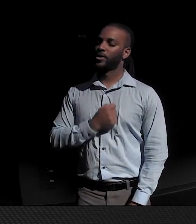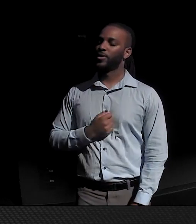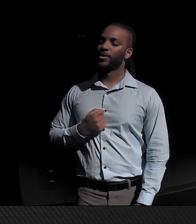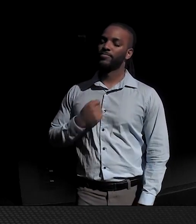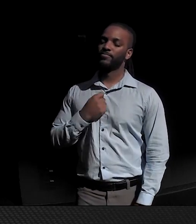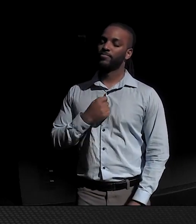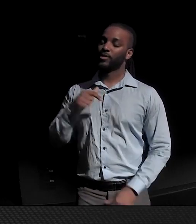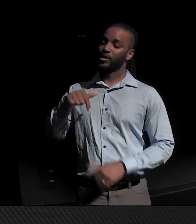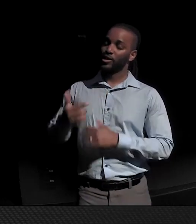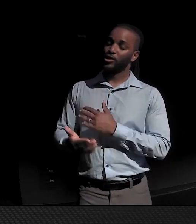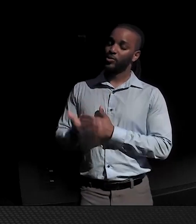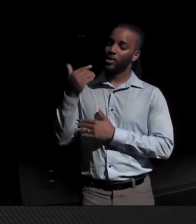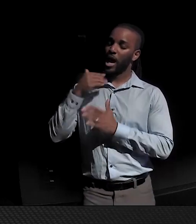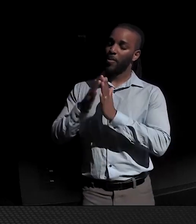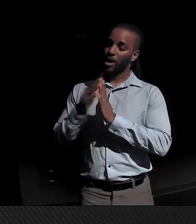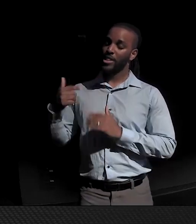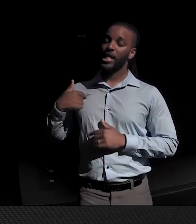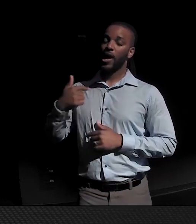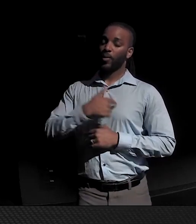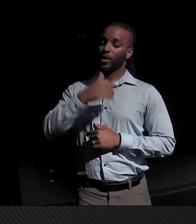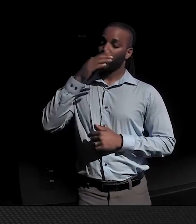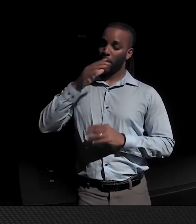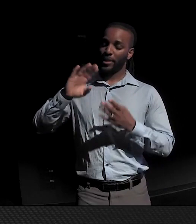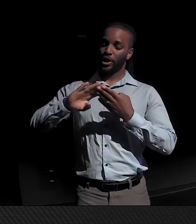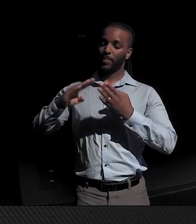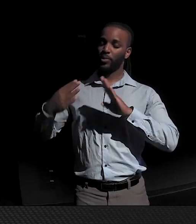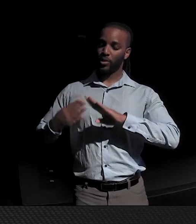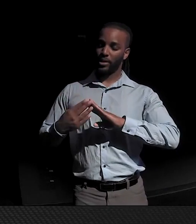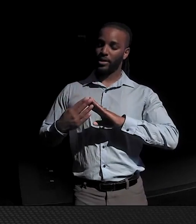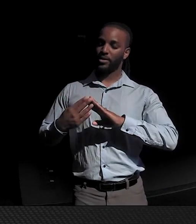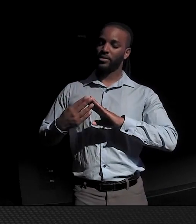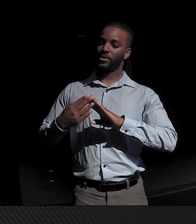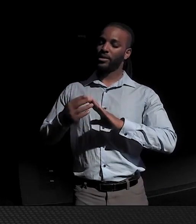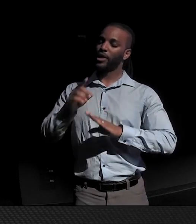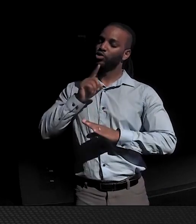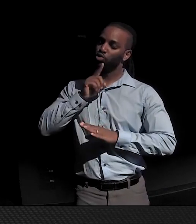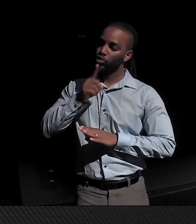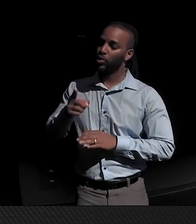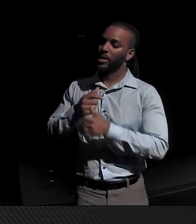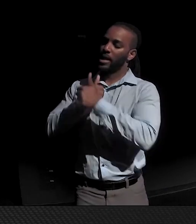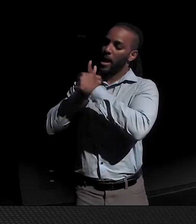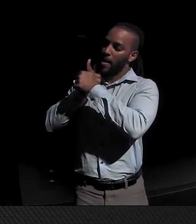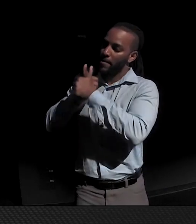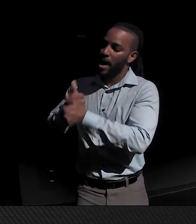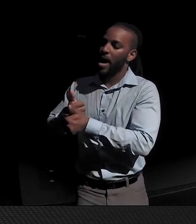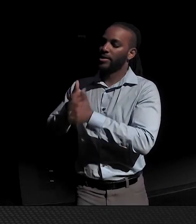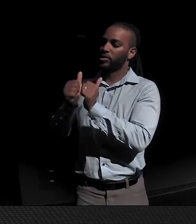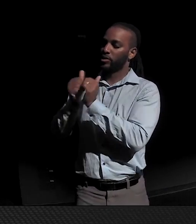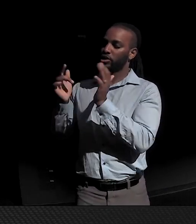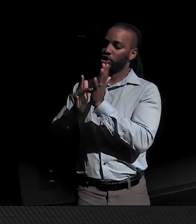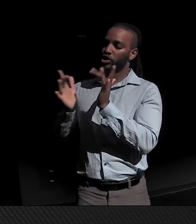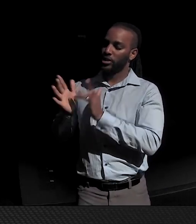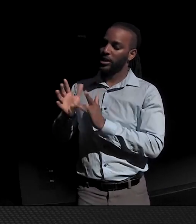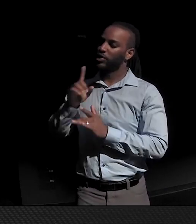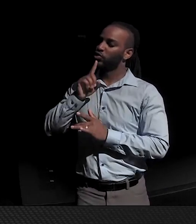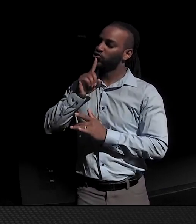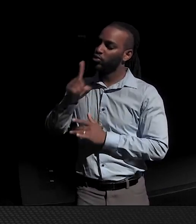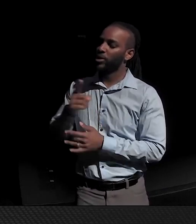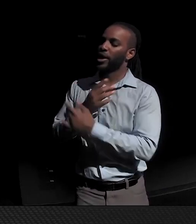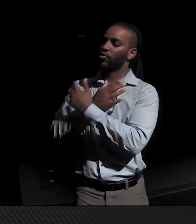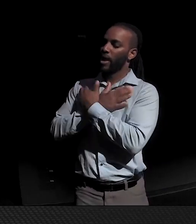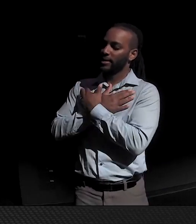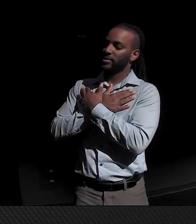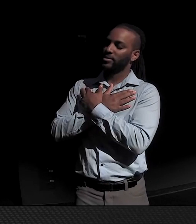And so, Lord, this morning I pray that we would be the community that truly abides in Jesus. We would be a community that truly